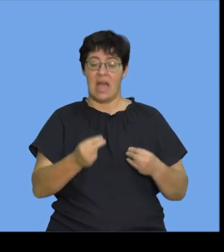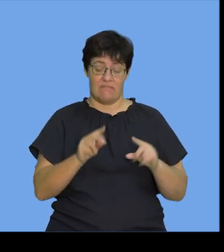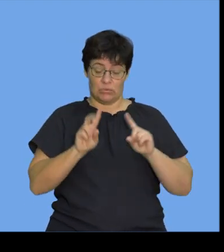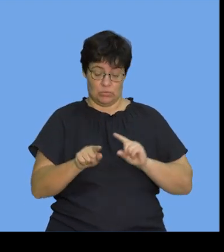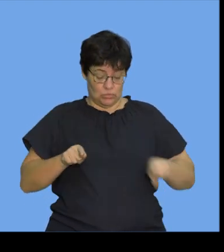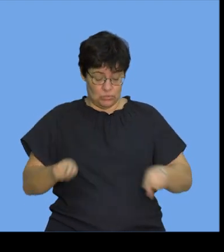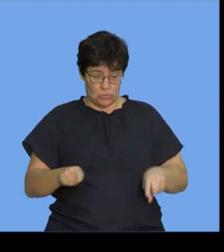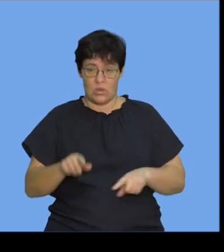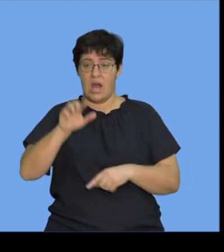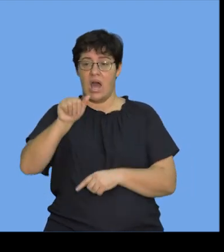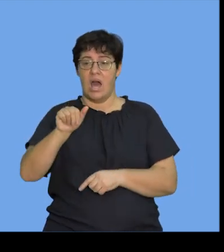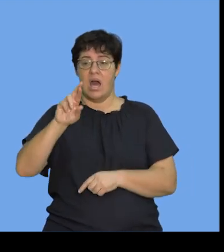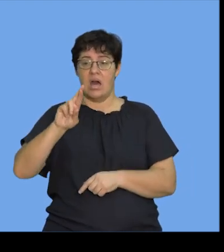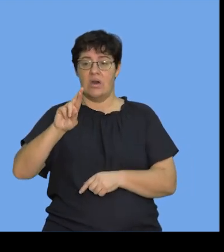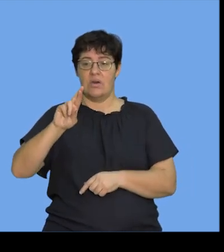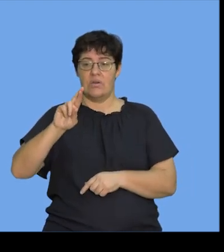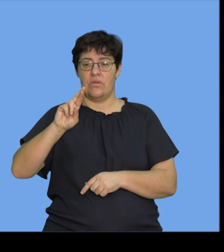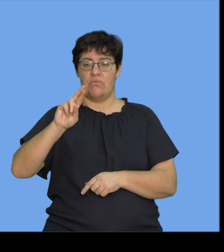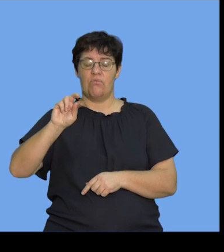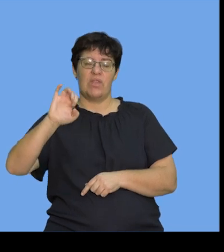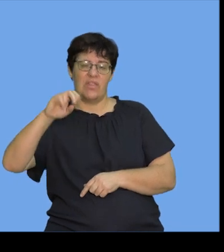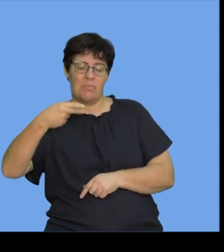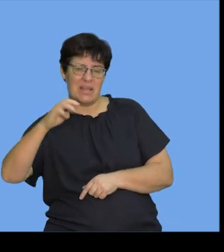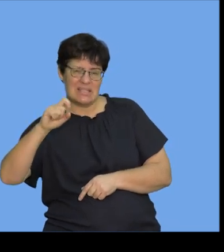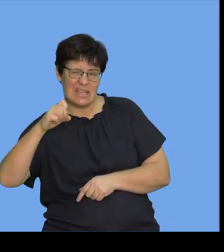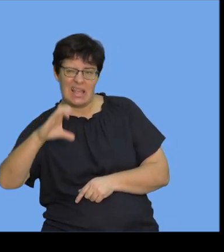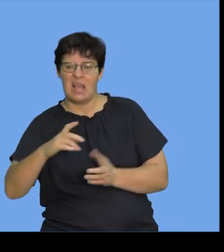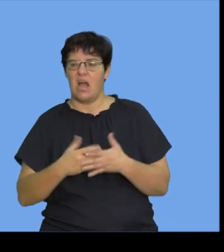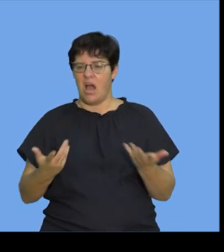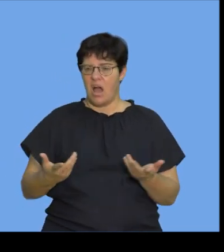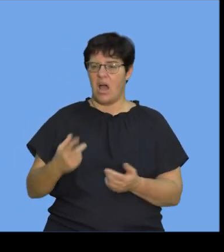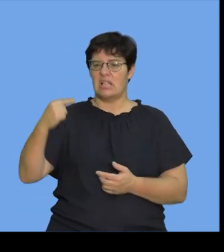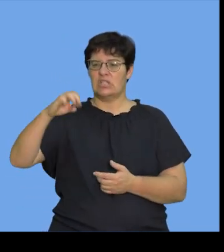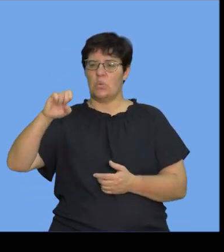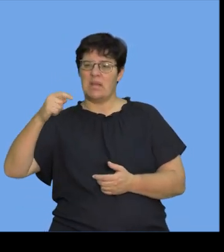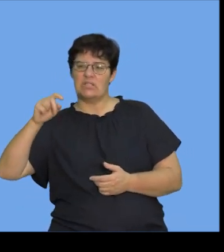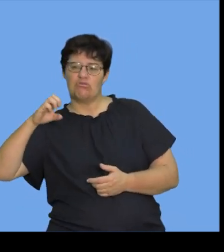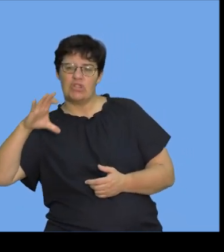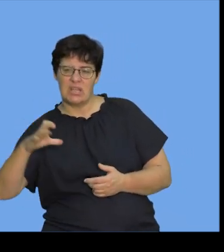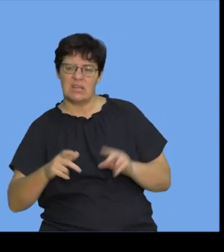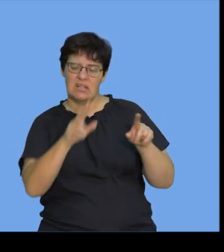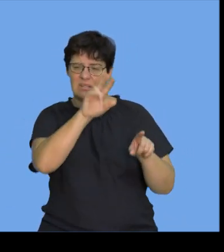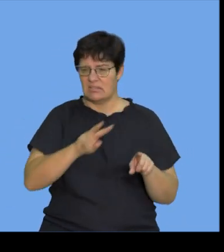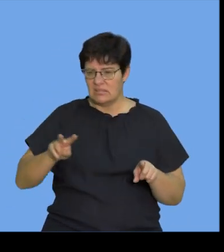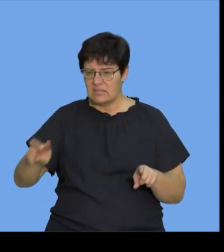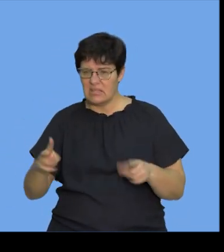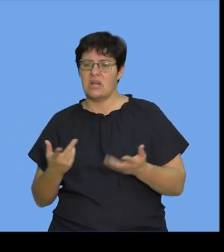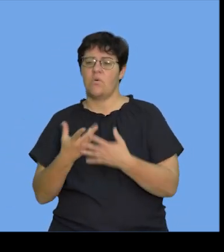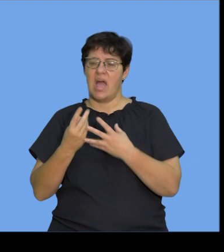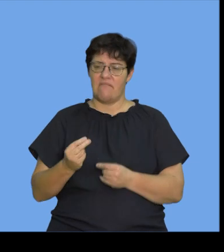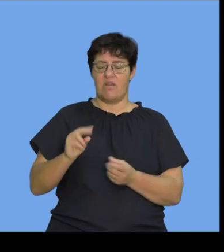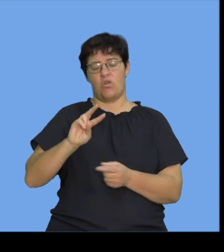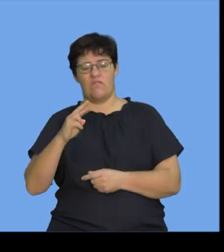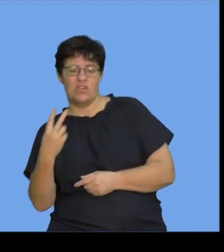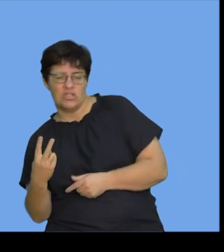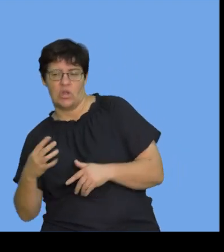series, a geometric series, some sigma notation there. With the geometric series, at times it is a